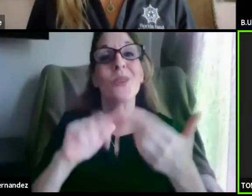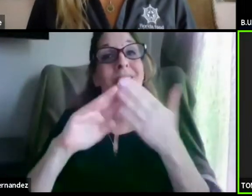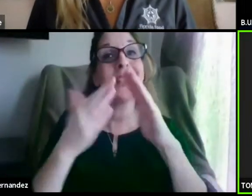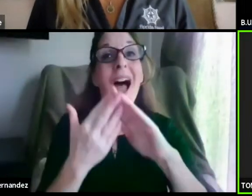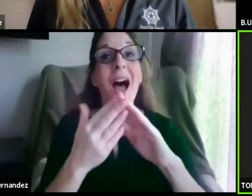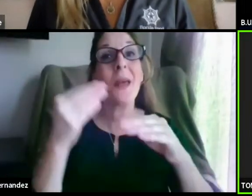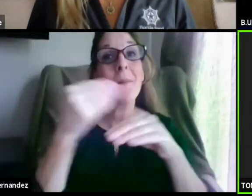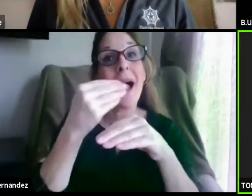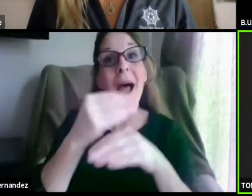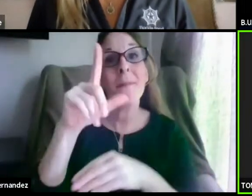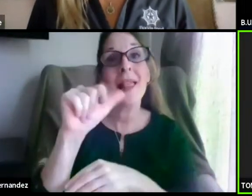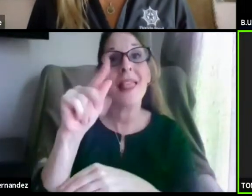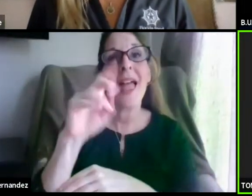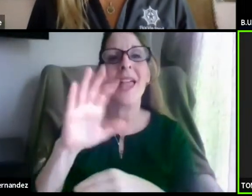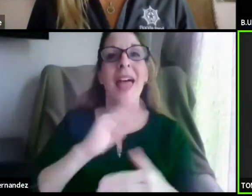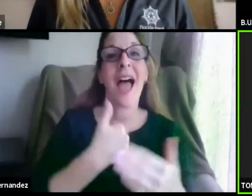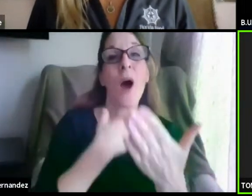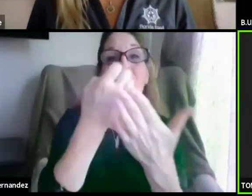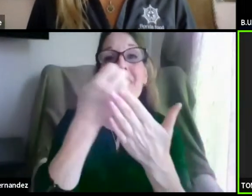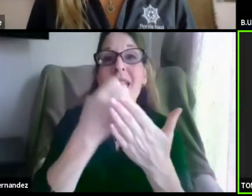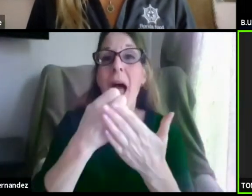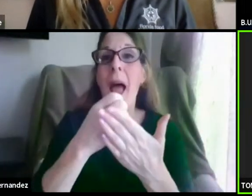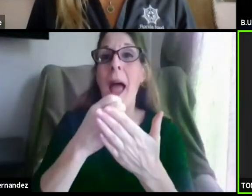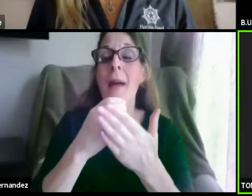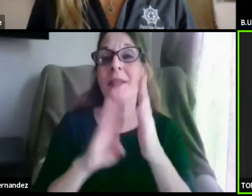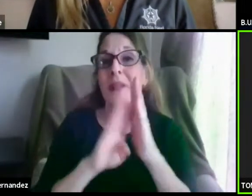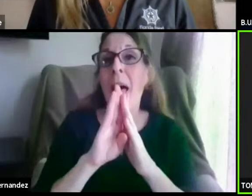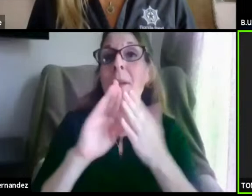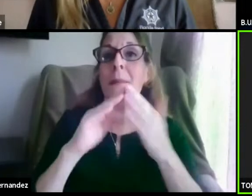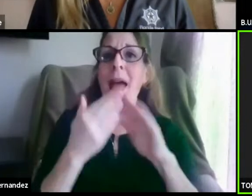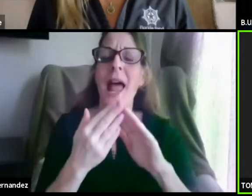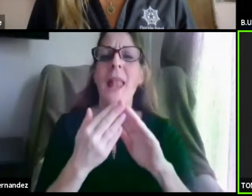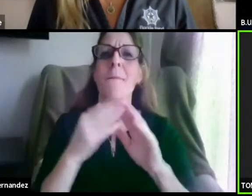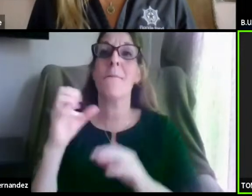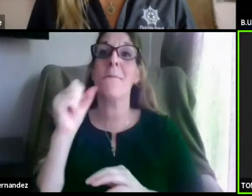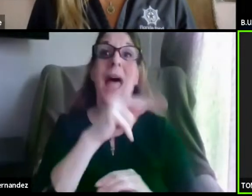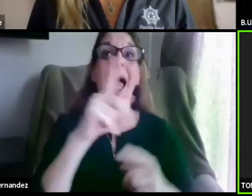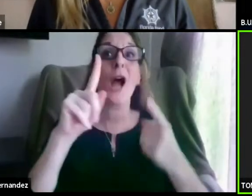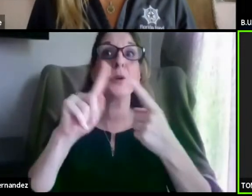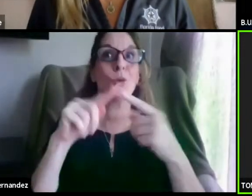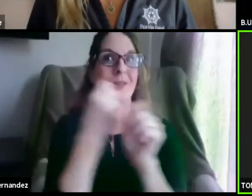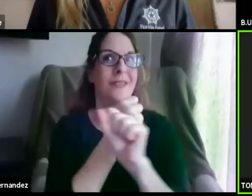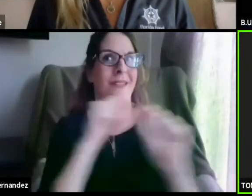and its Economic Development Committee present Back to Safety webinar.